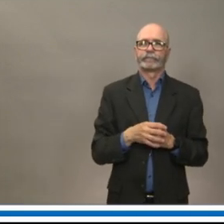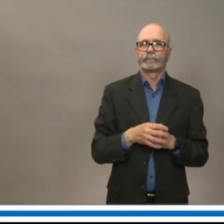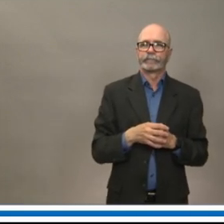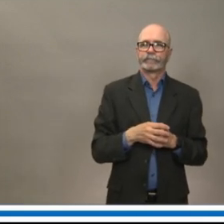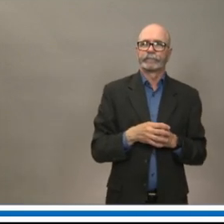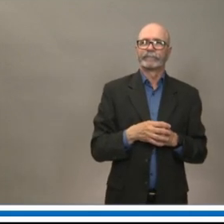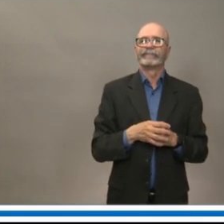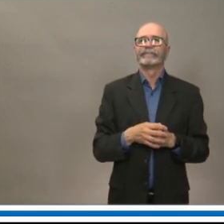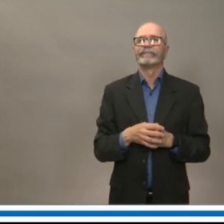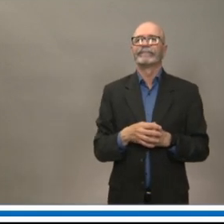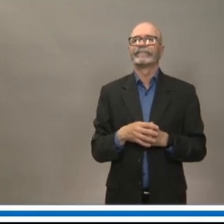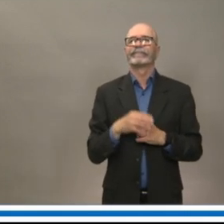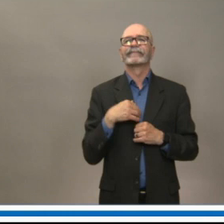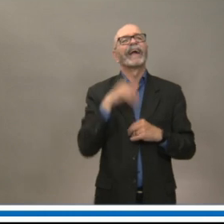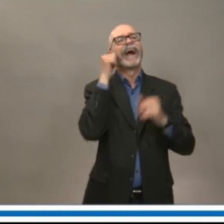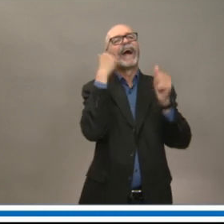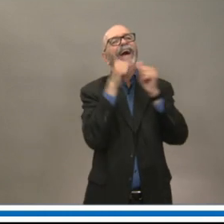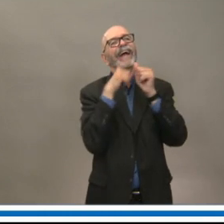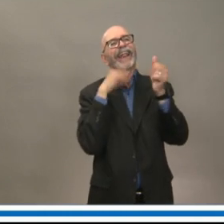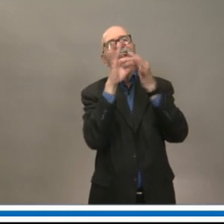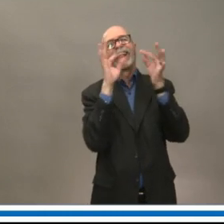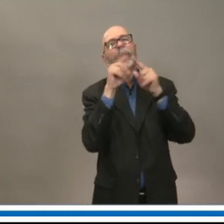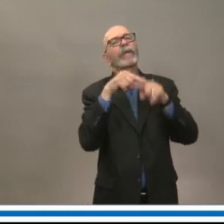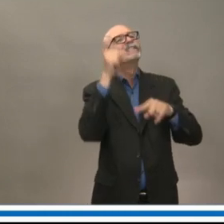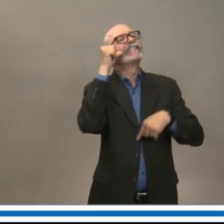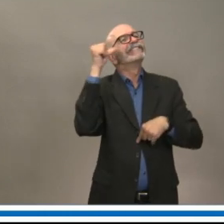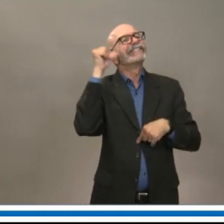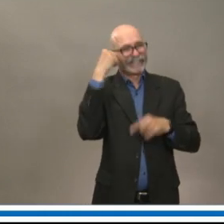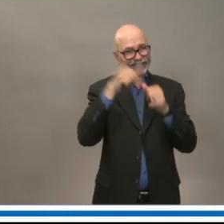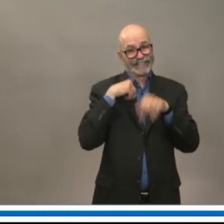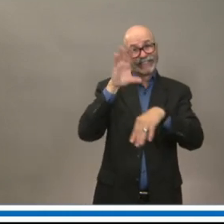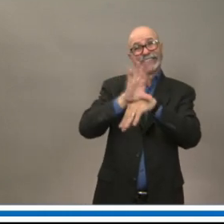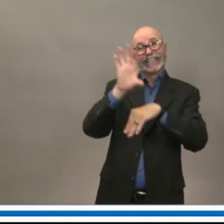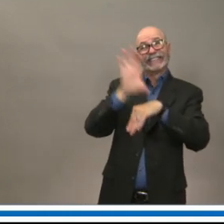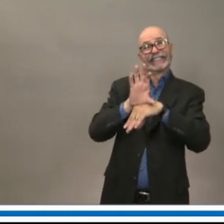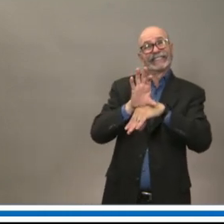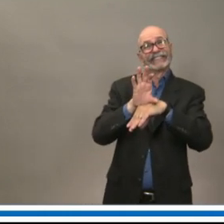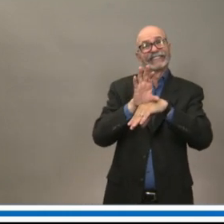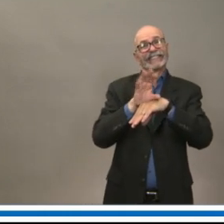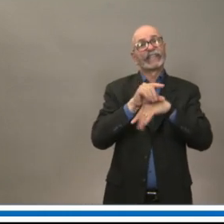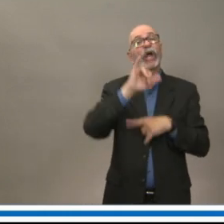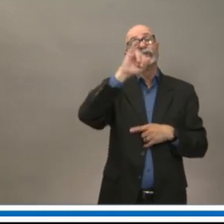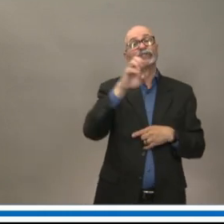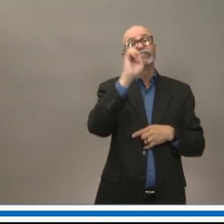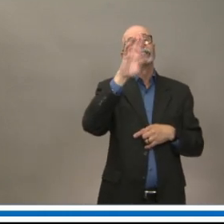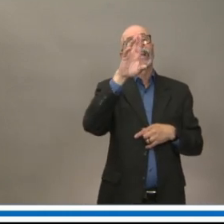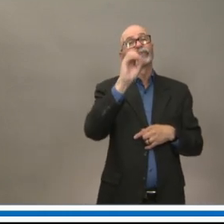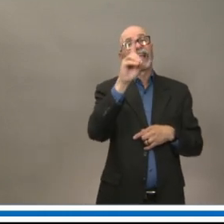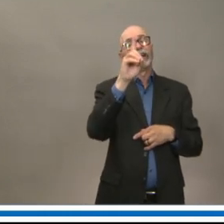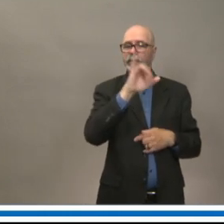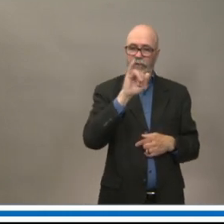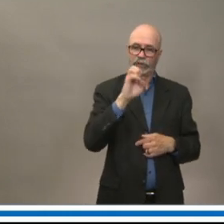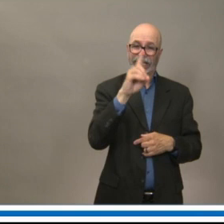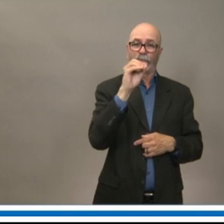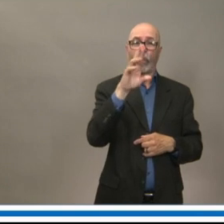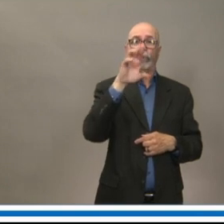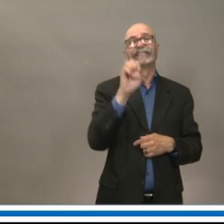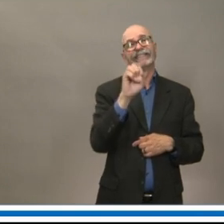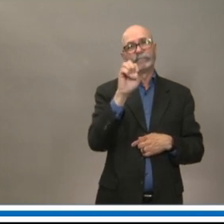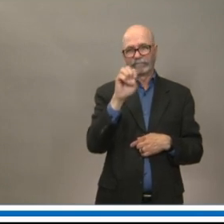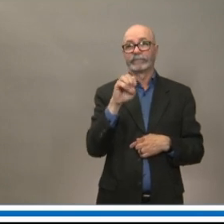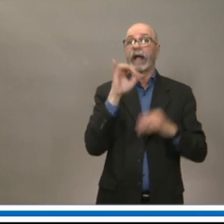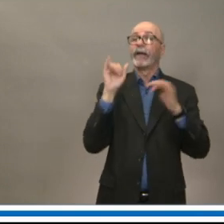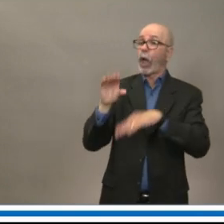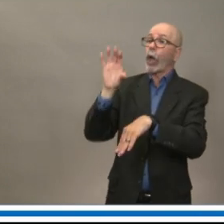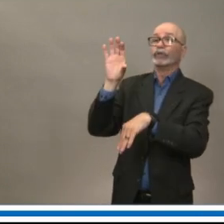service yesterday. You said now that drive-in services will no longer be allowed. Could you just elaborate a little bit on what brought you